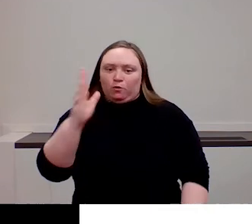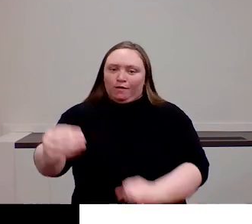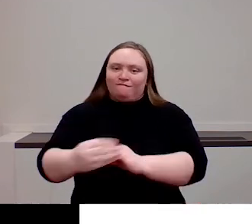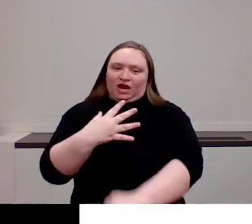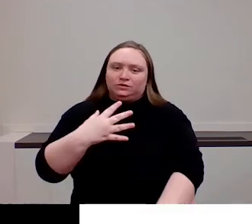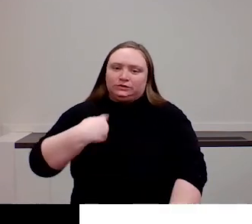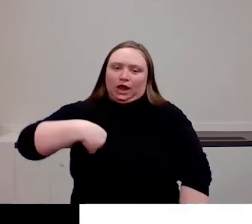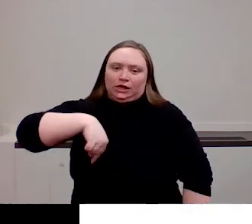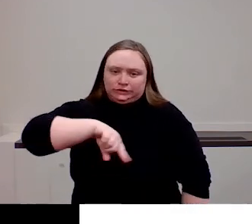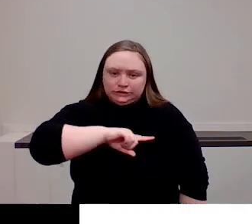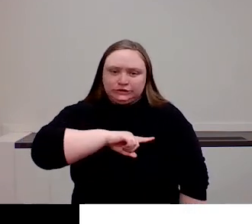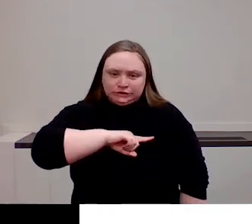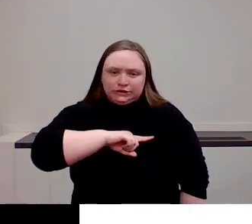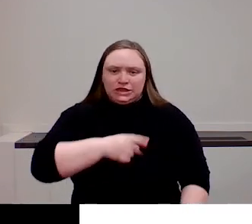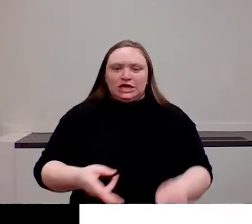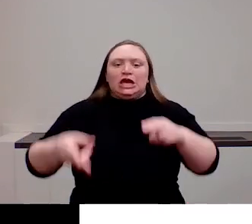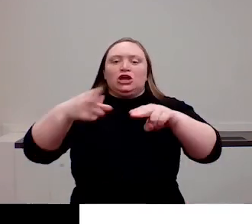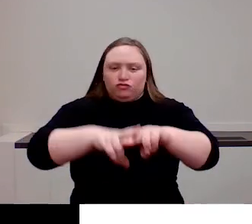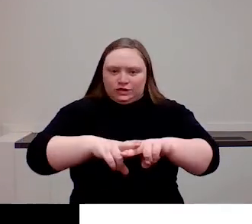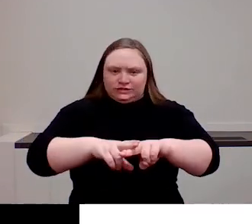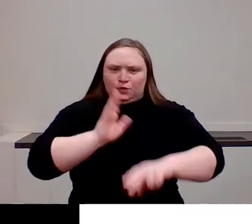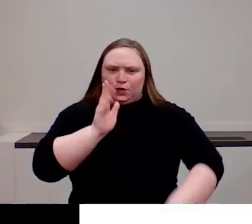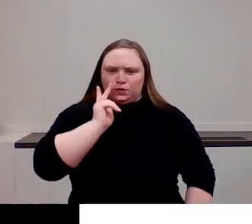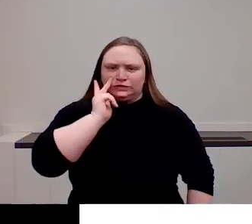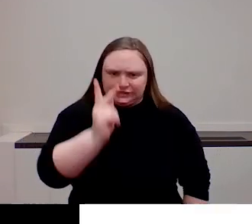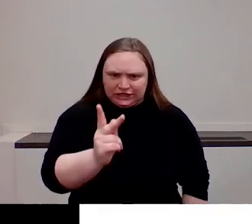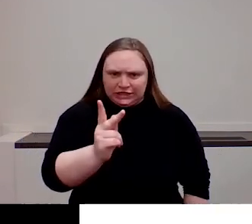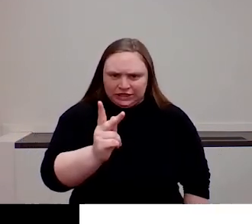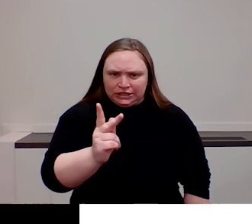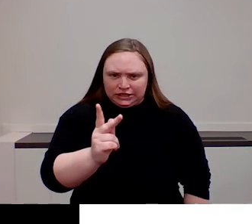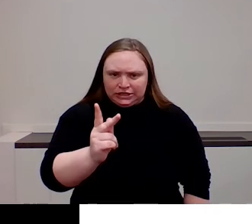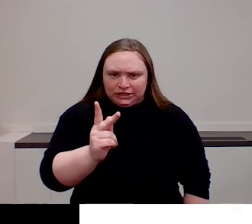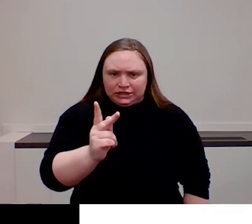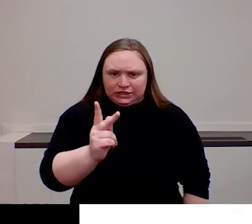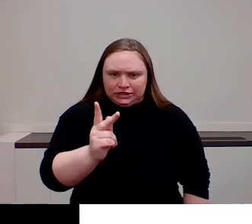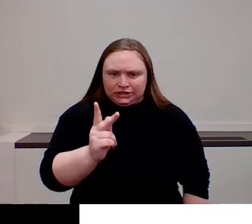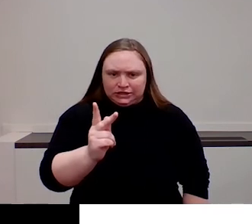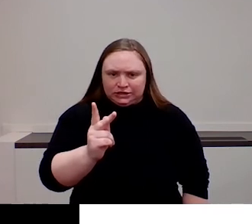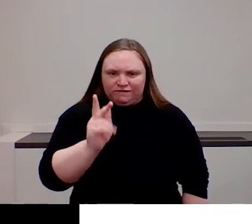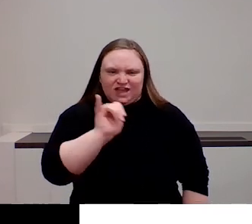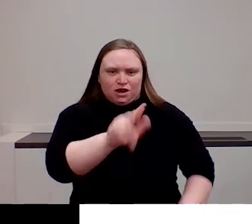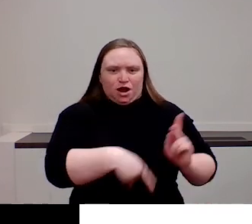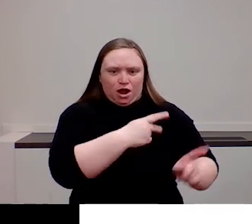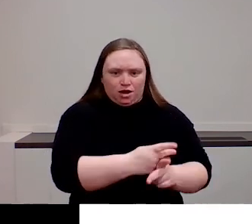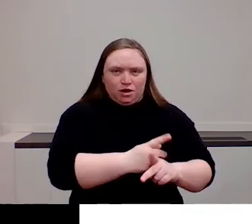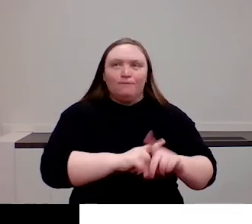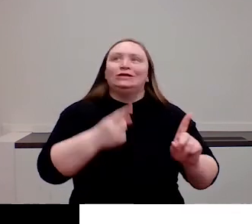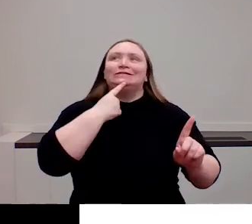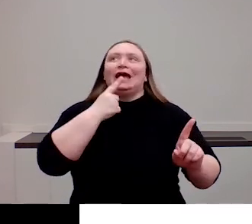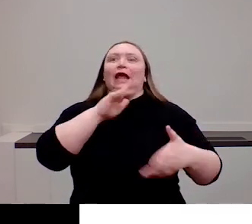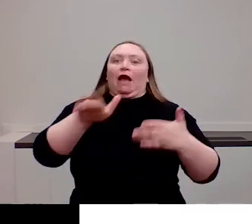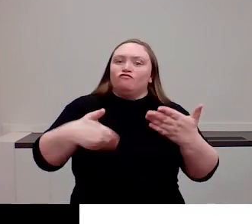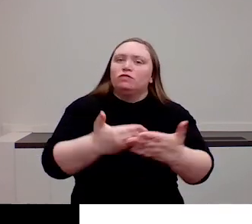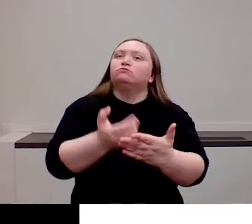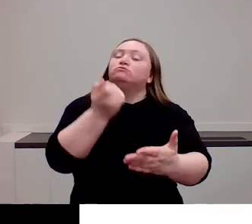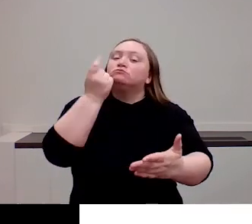that will affect the increases that we would have received compared to the original version. Saying all